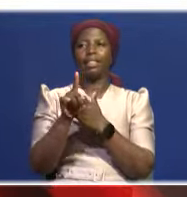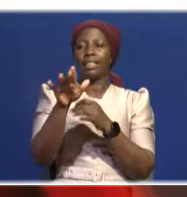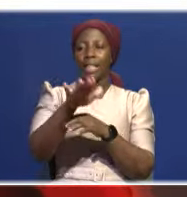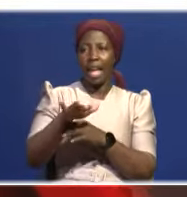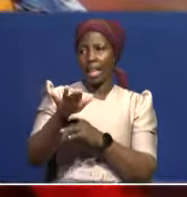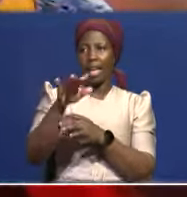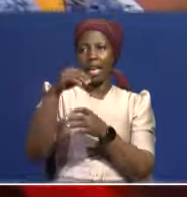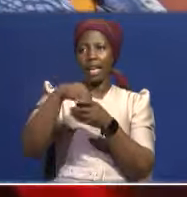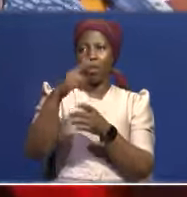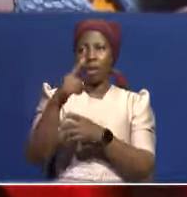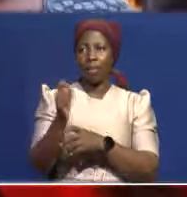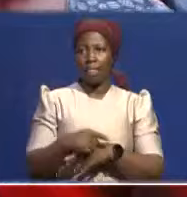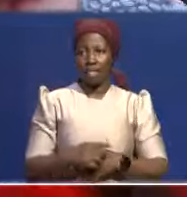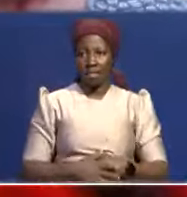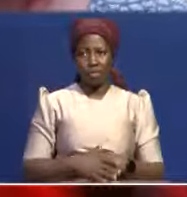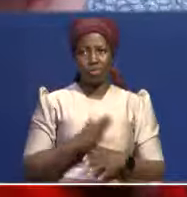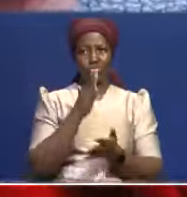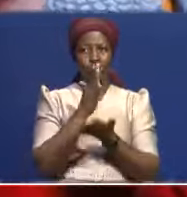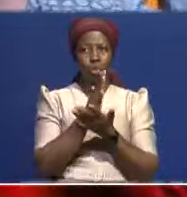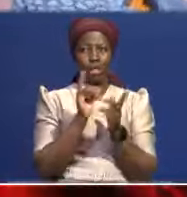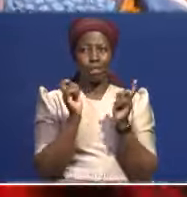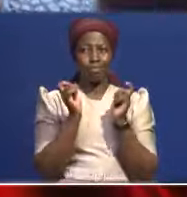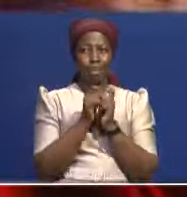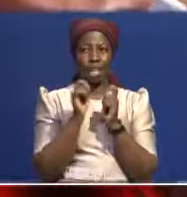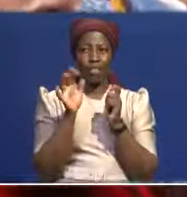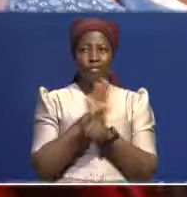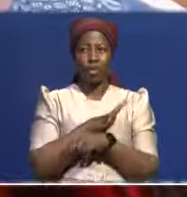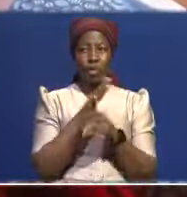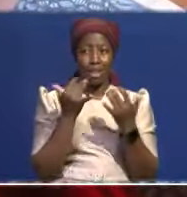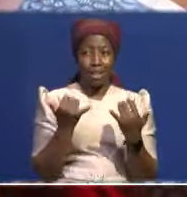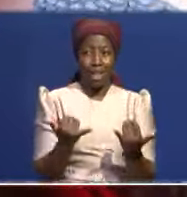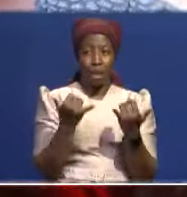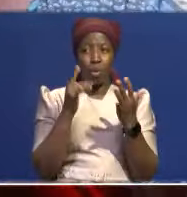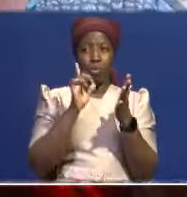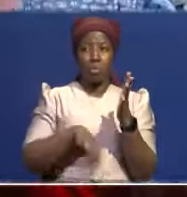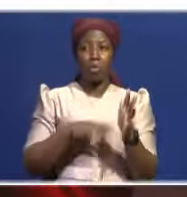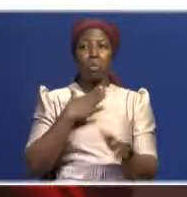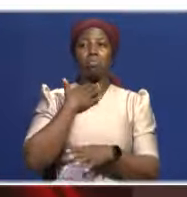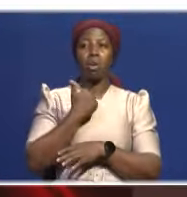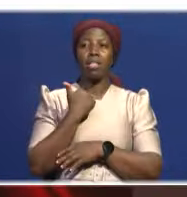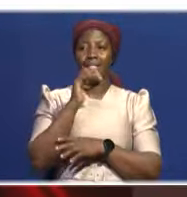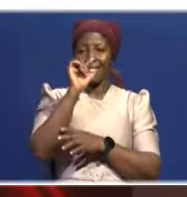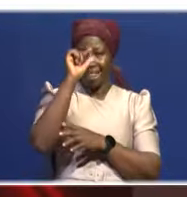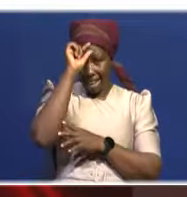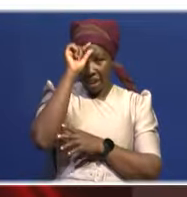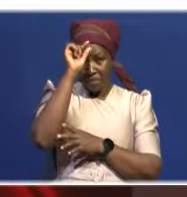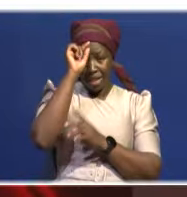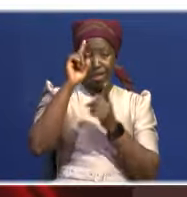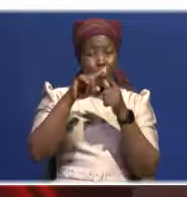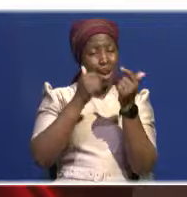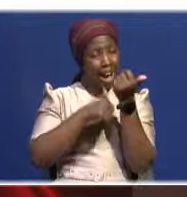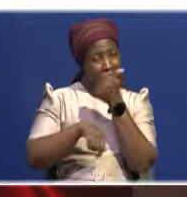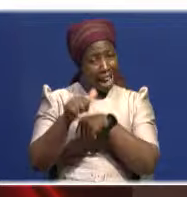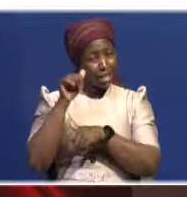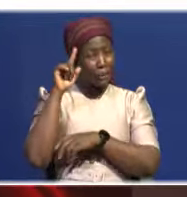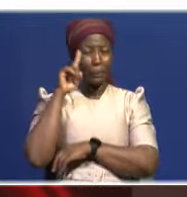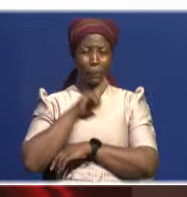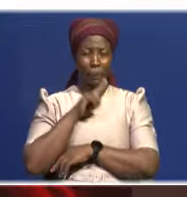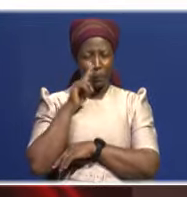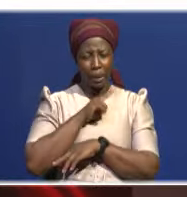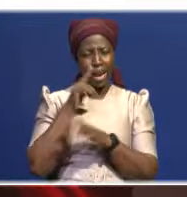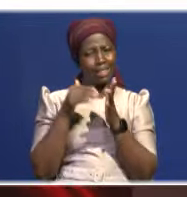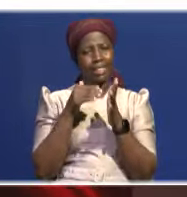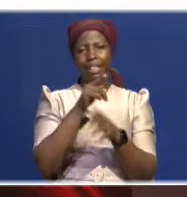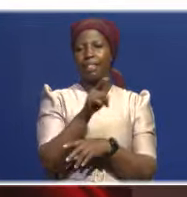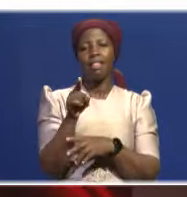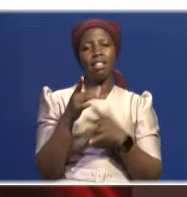pains, and it's really painful. Na sasa ile kitu tukitaka serikali ichukulie hao watu hatua kali kabisa.